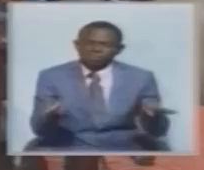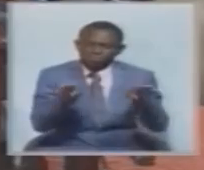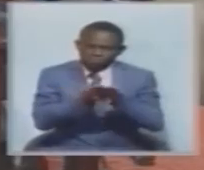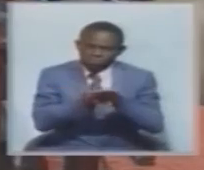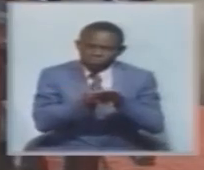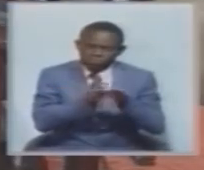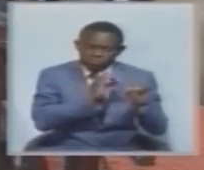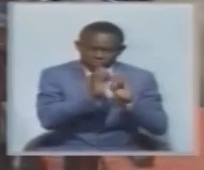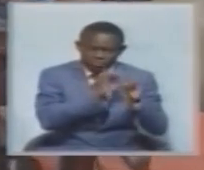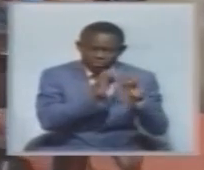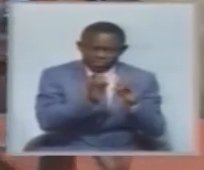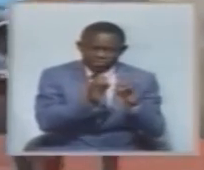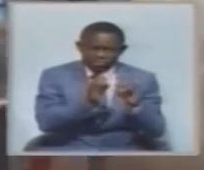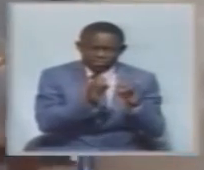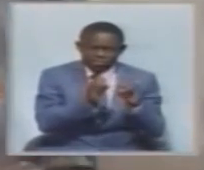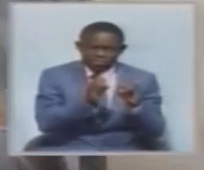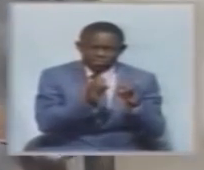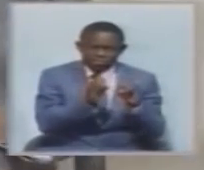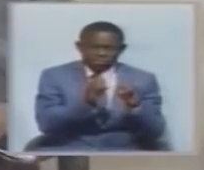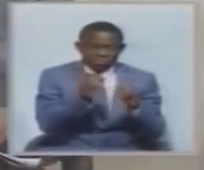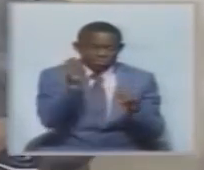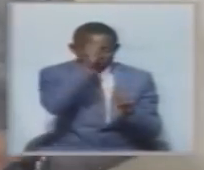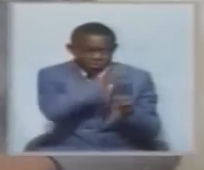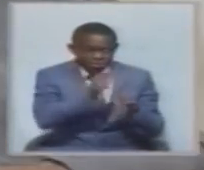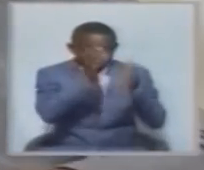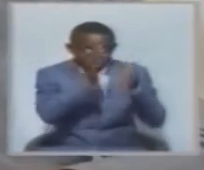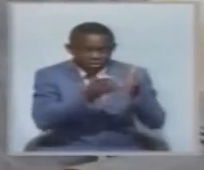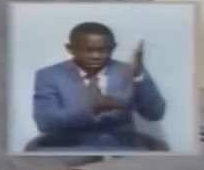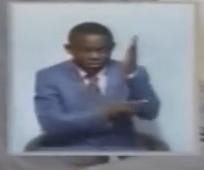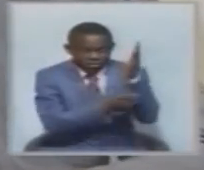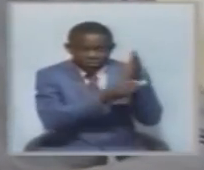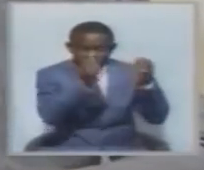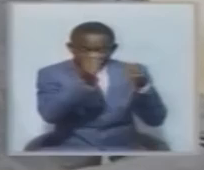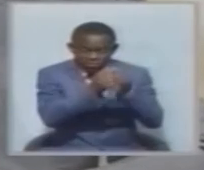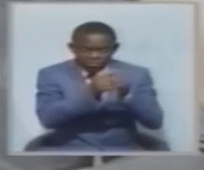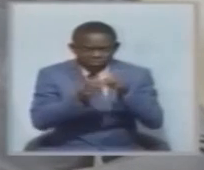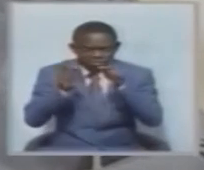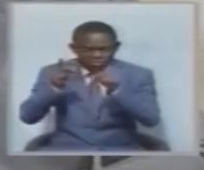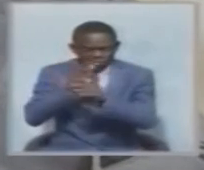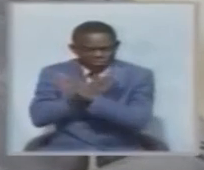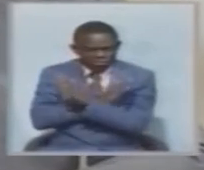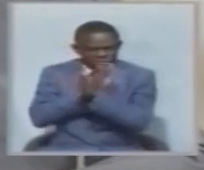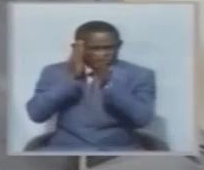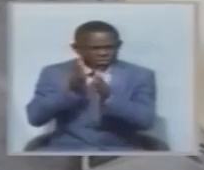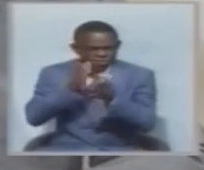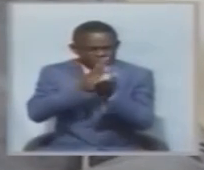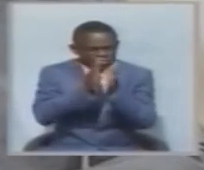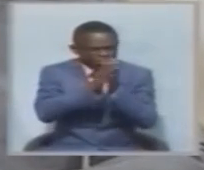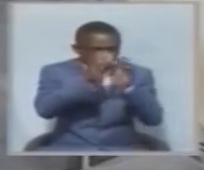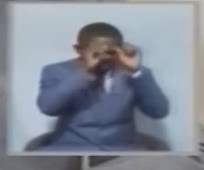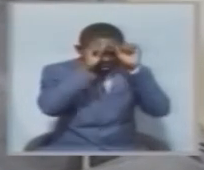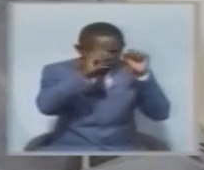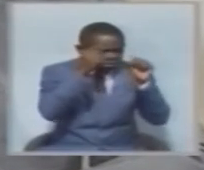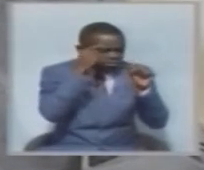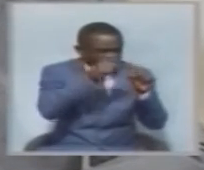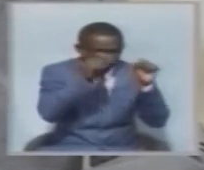for a Zambian becoming president of the Africa Development Bank? Oh yes, in the near future, in the furthest